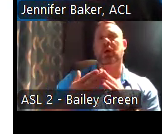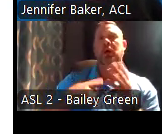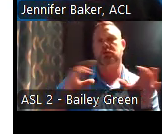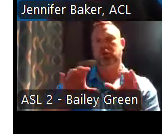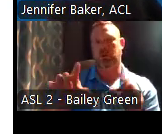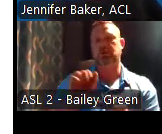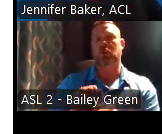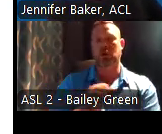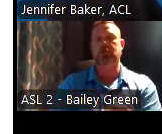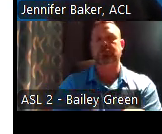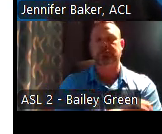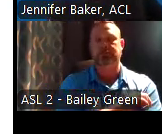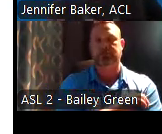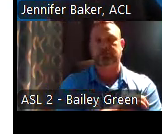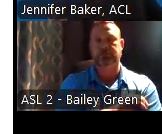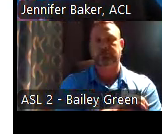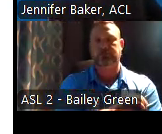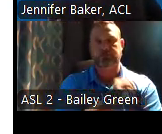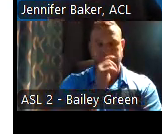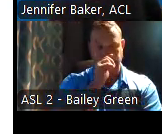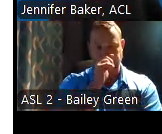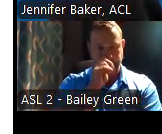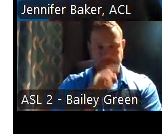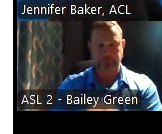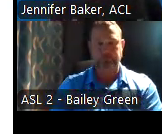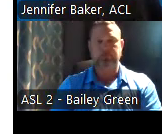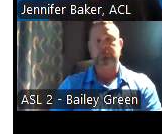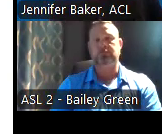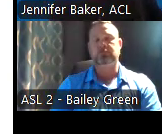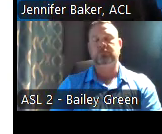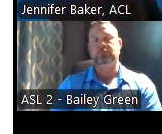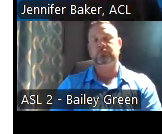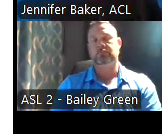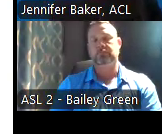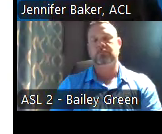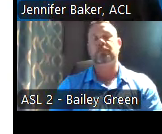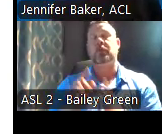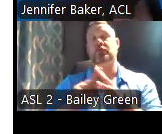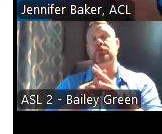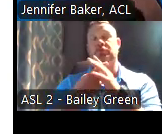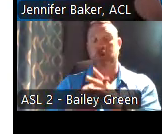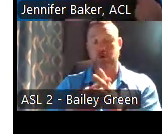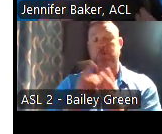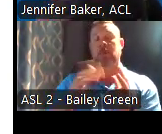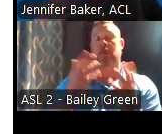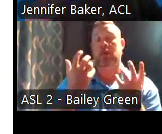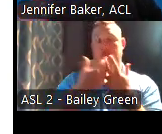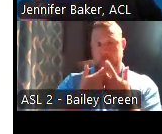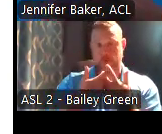this work. To start off, the National Plan on Aging Community Engagement Collaborative